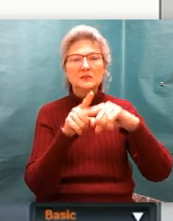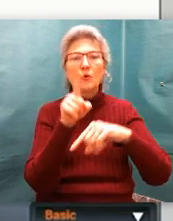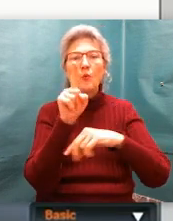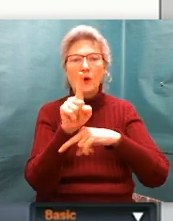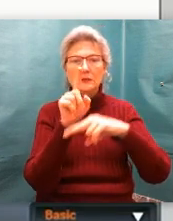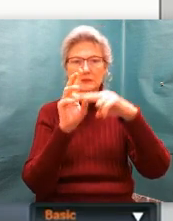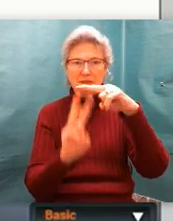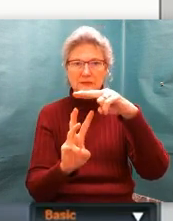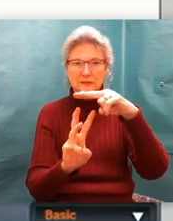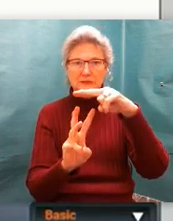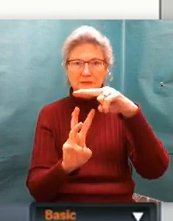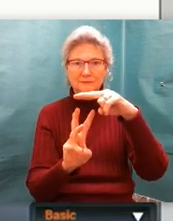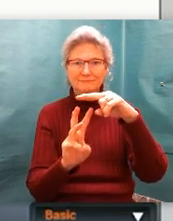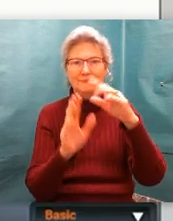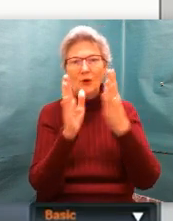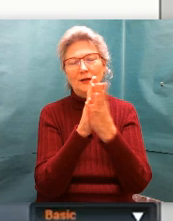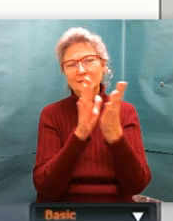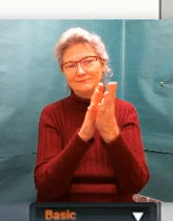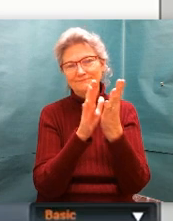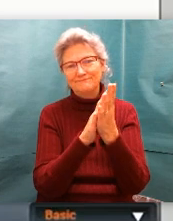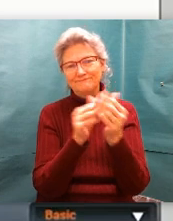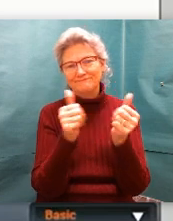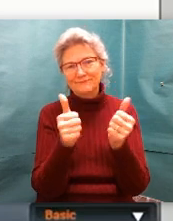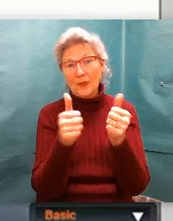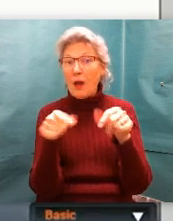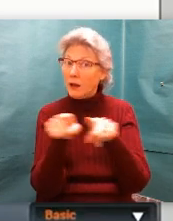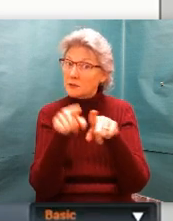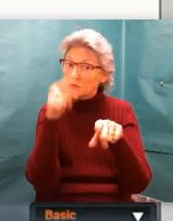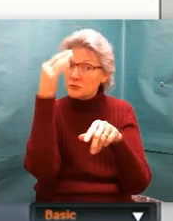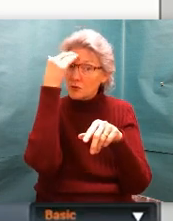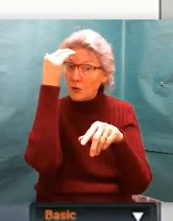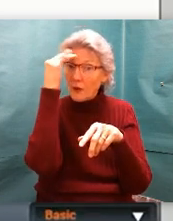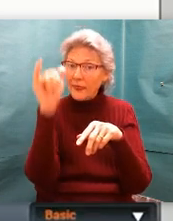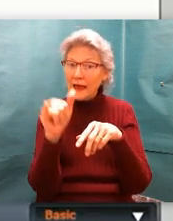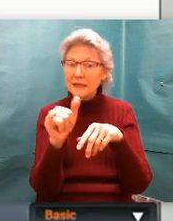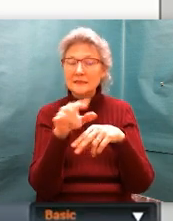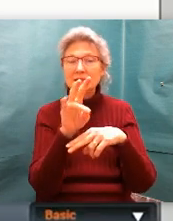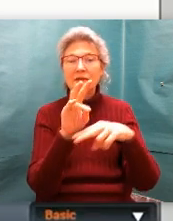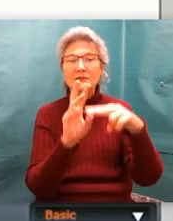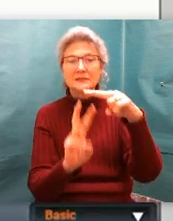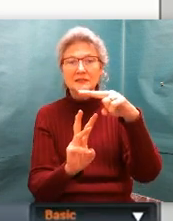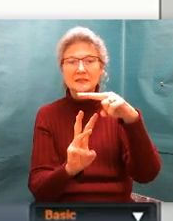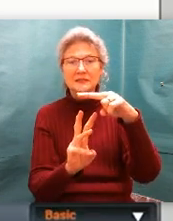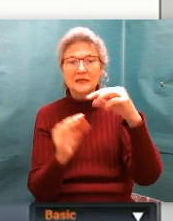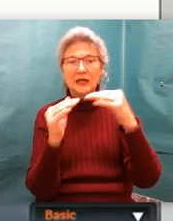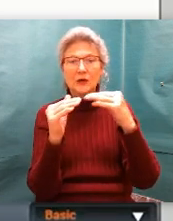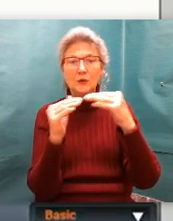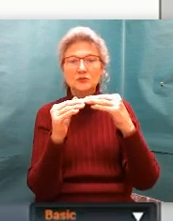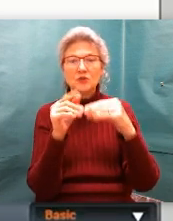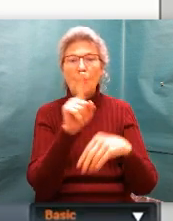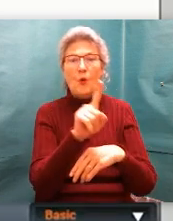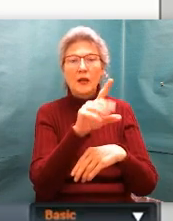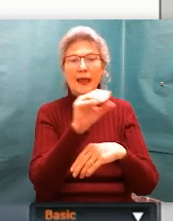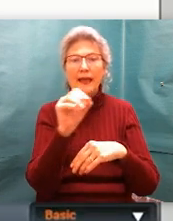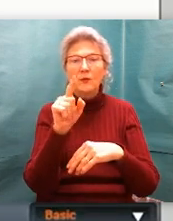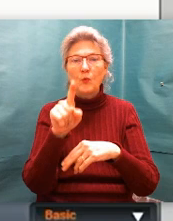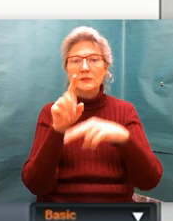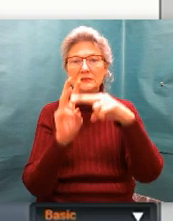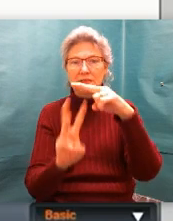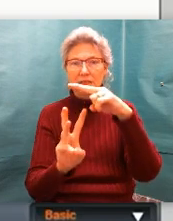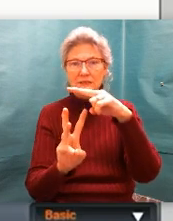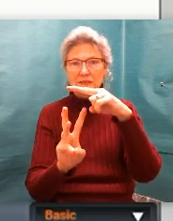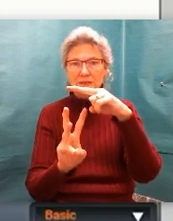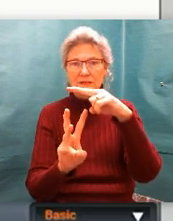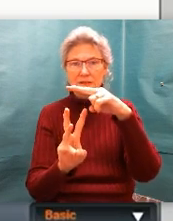1 6. Awesome. We also know 7 6 is equivalent to 1 and 1